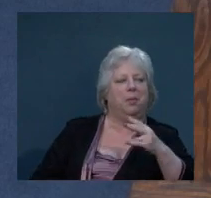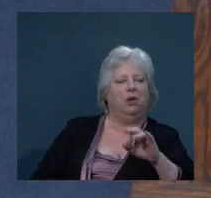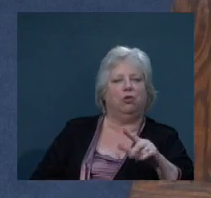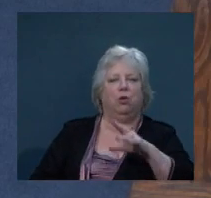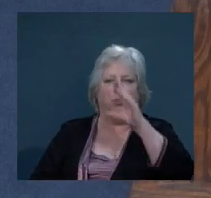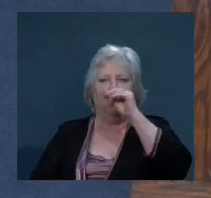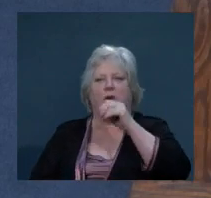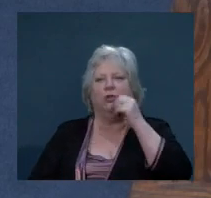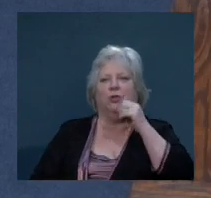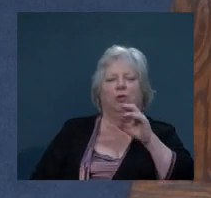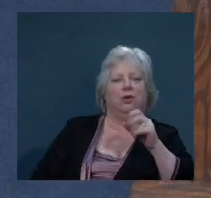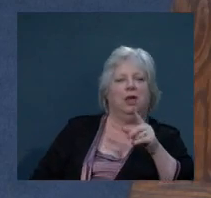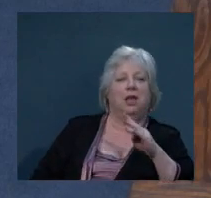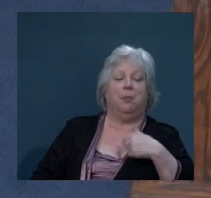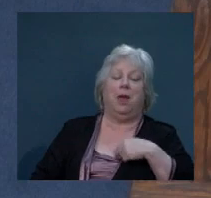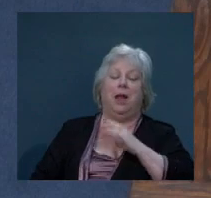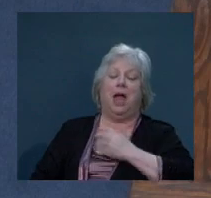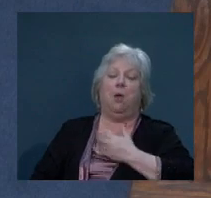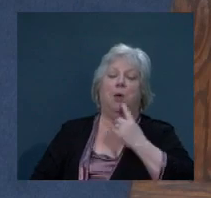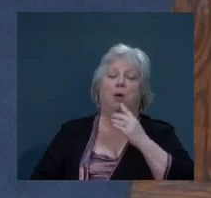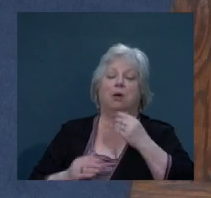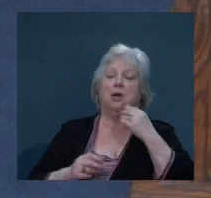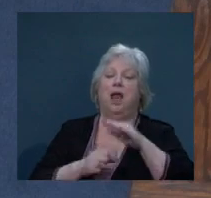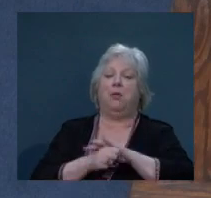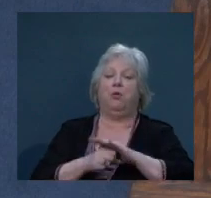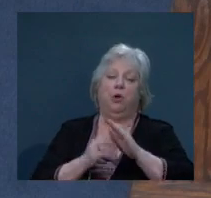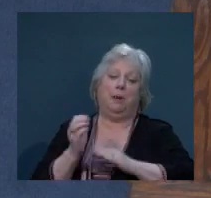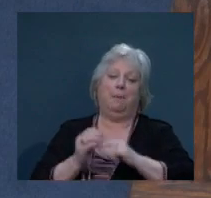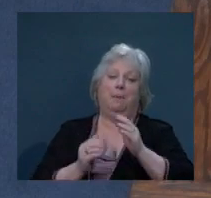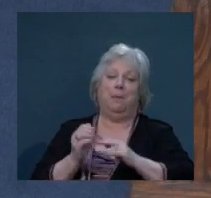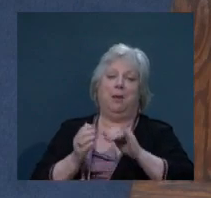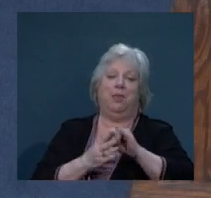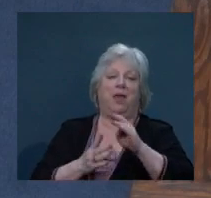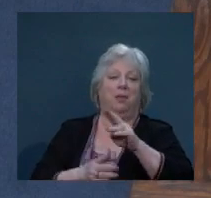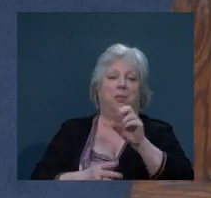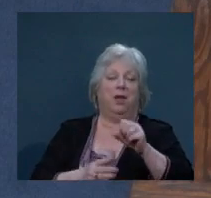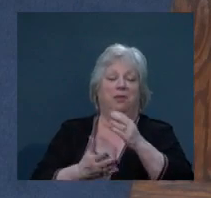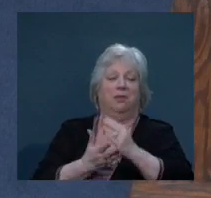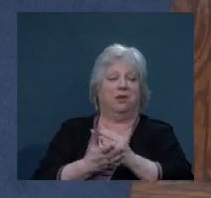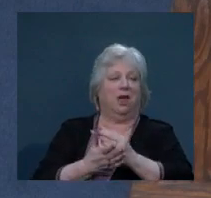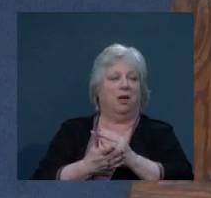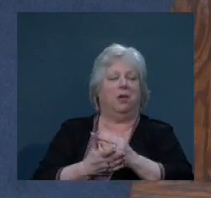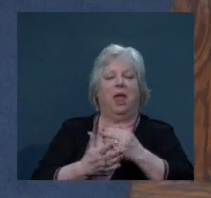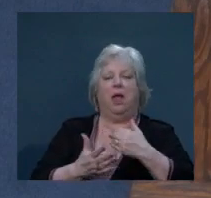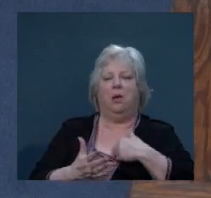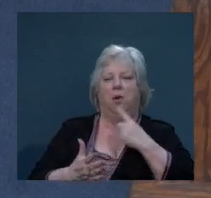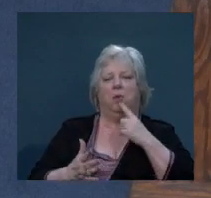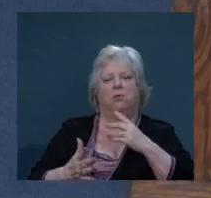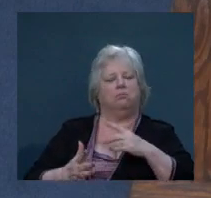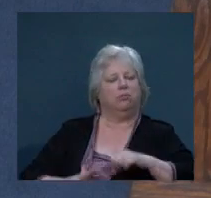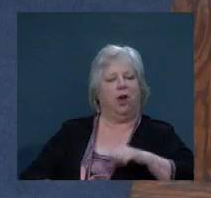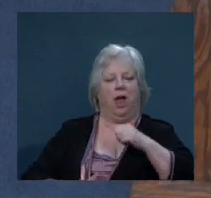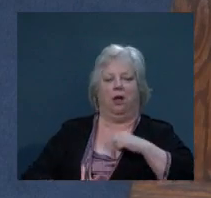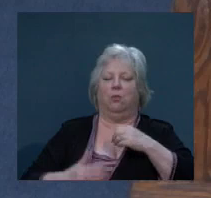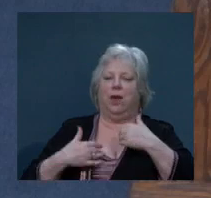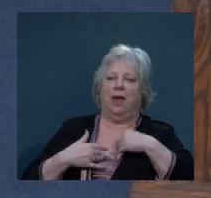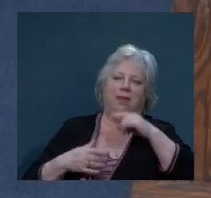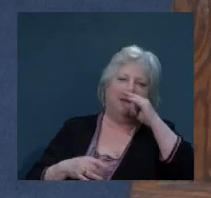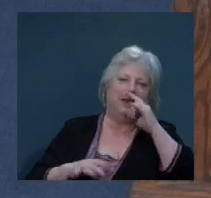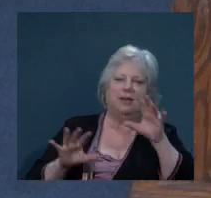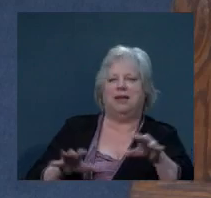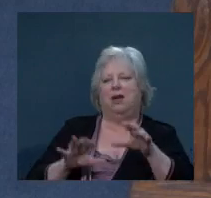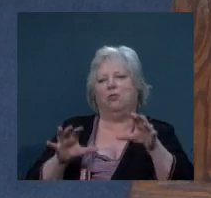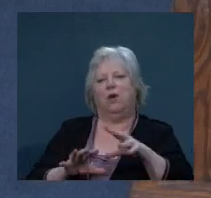our neighborhood built that bus stop, had the kids decorate it, had them plant